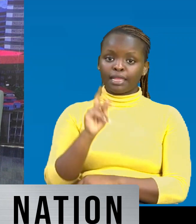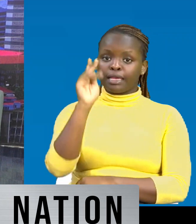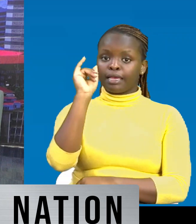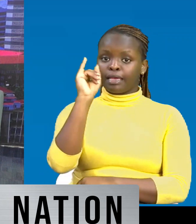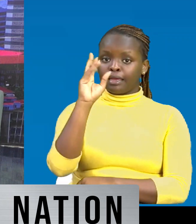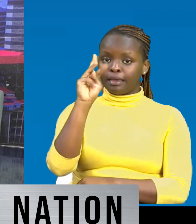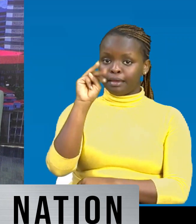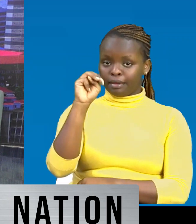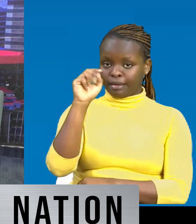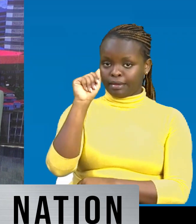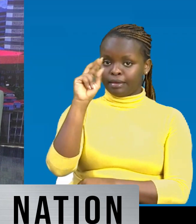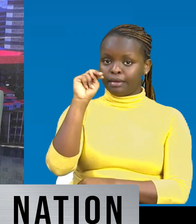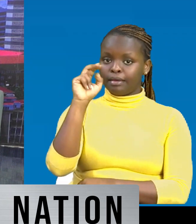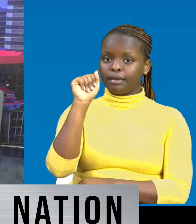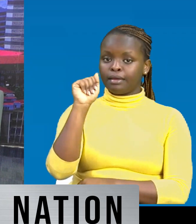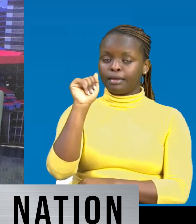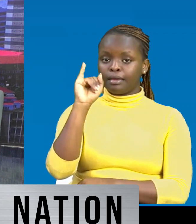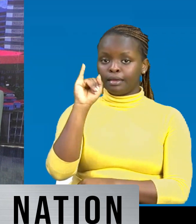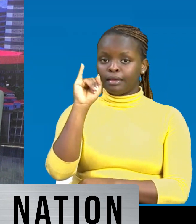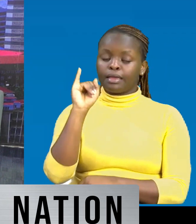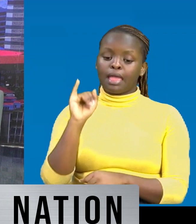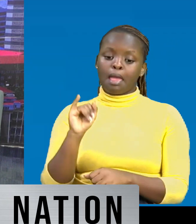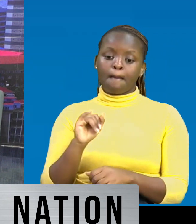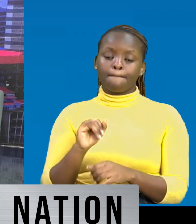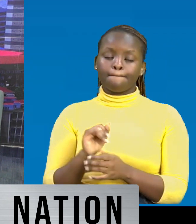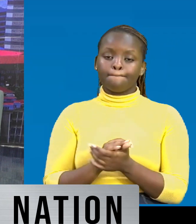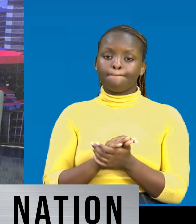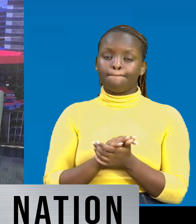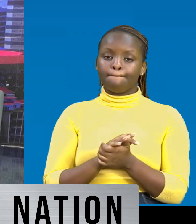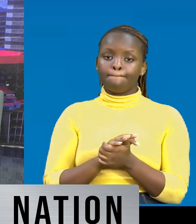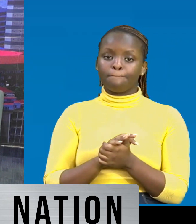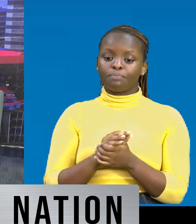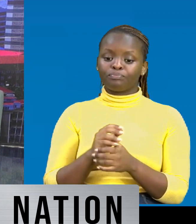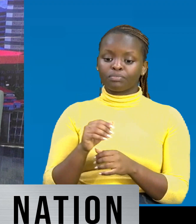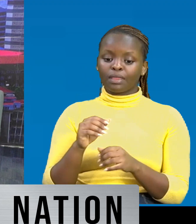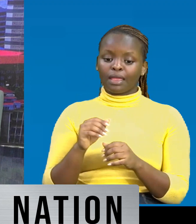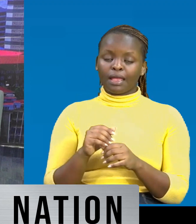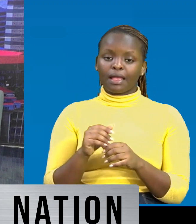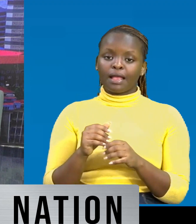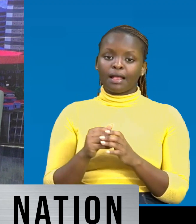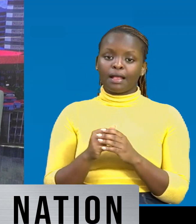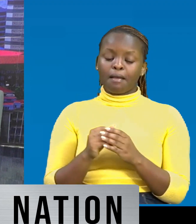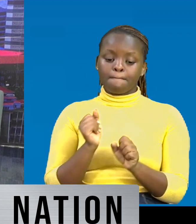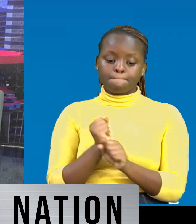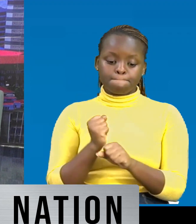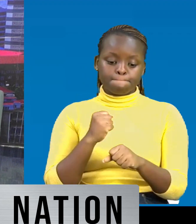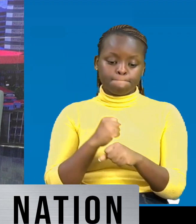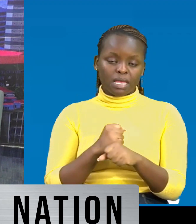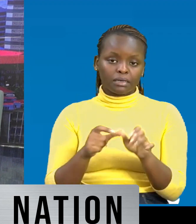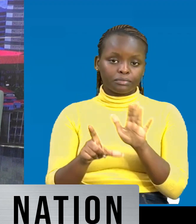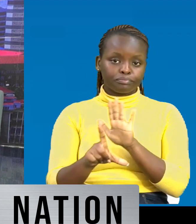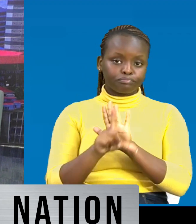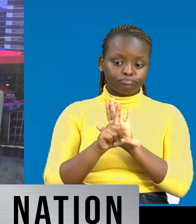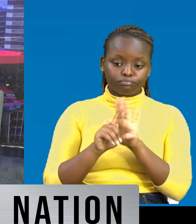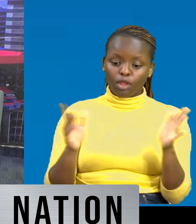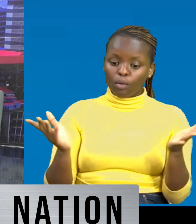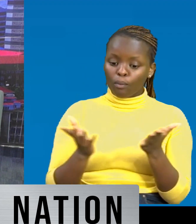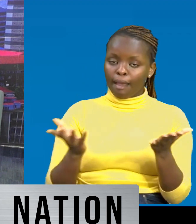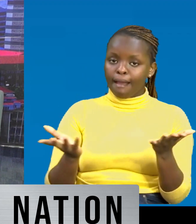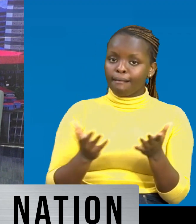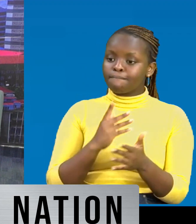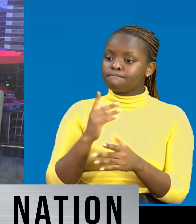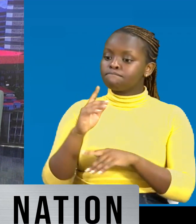Ichung'wah, you are now the majority leader in parliament. Can you craft a bill whereby every travel